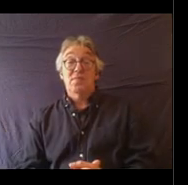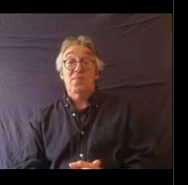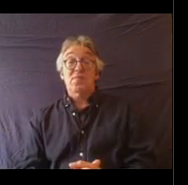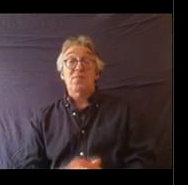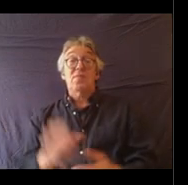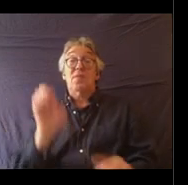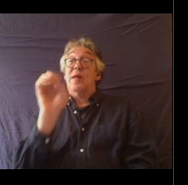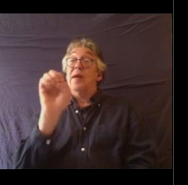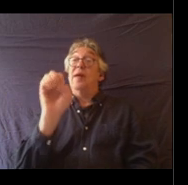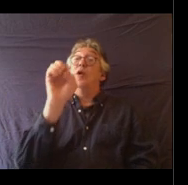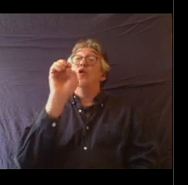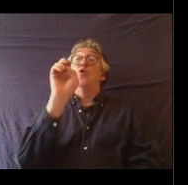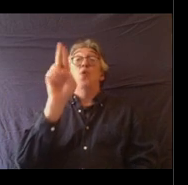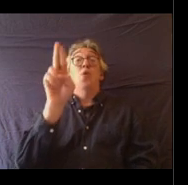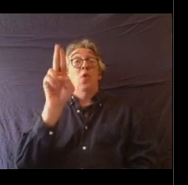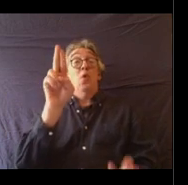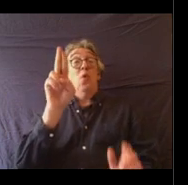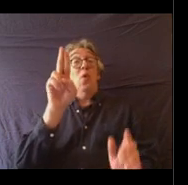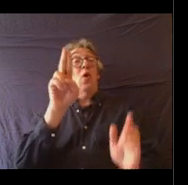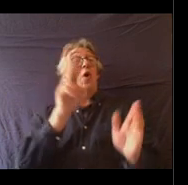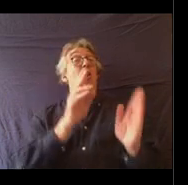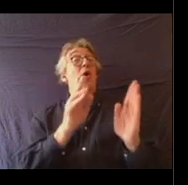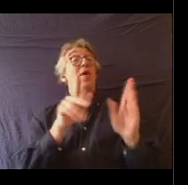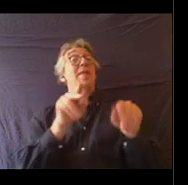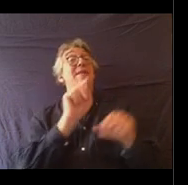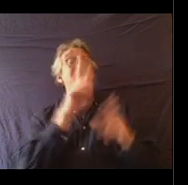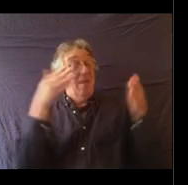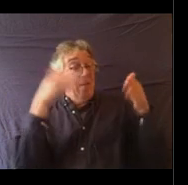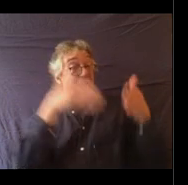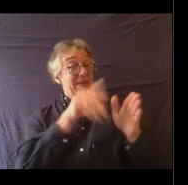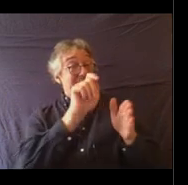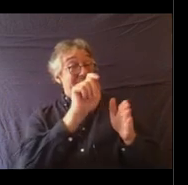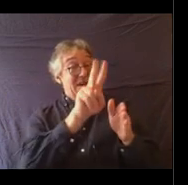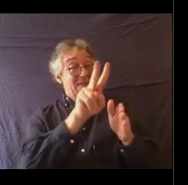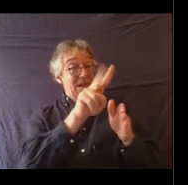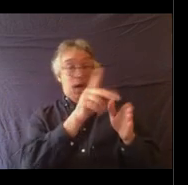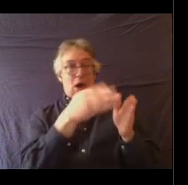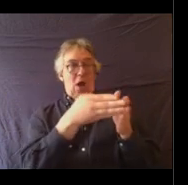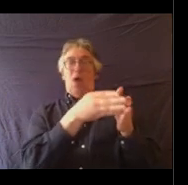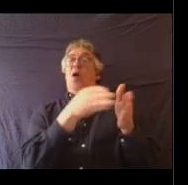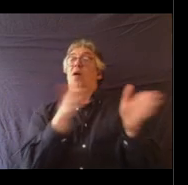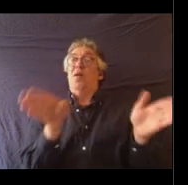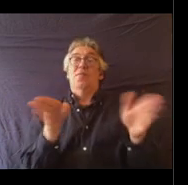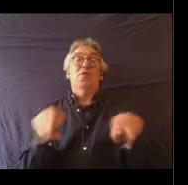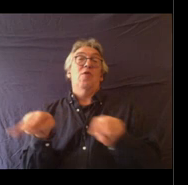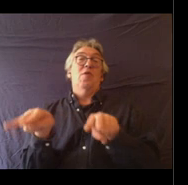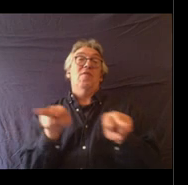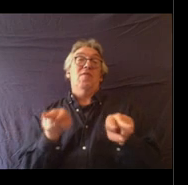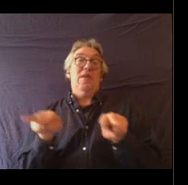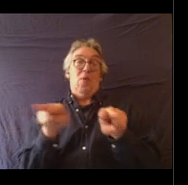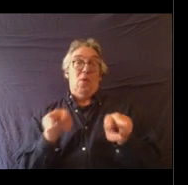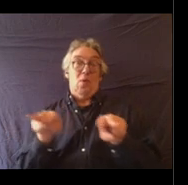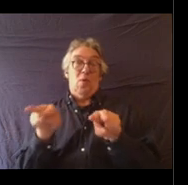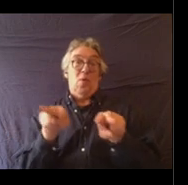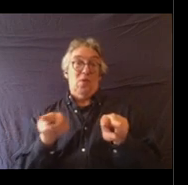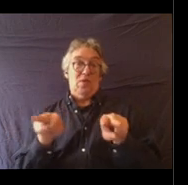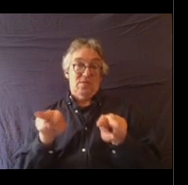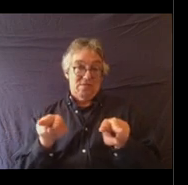the audiovisual rights to video sharing platforms, which I think this is one of the things which is quoted most often